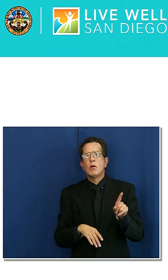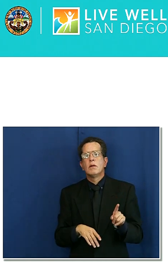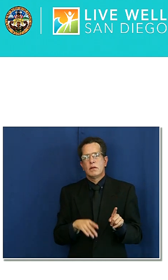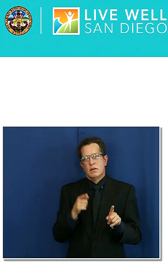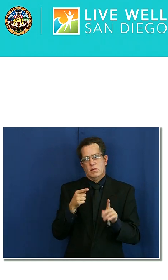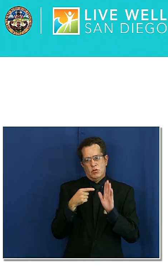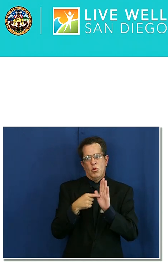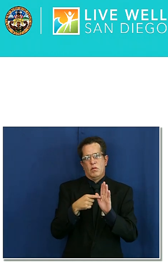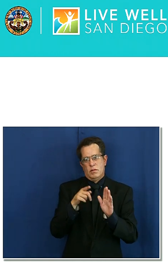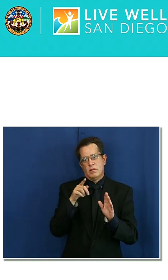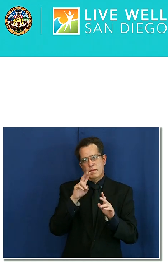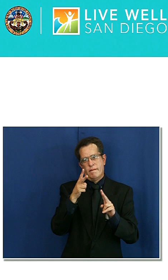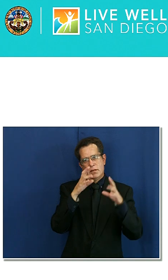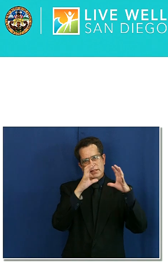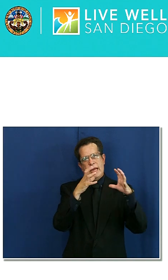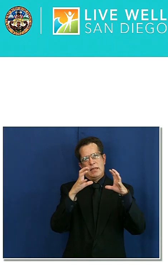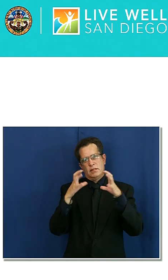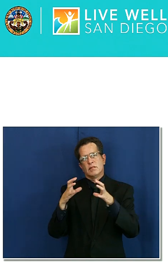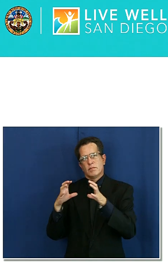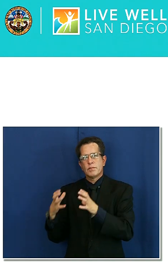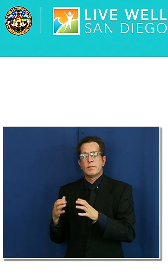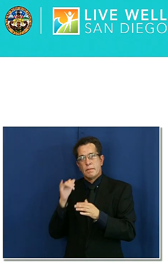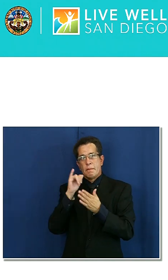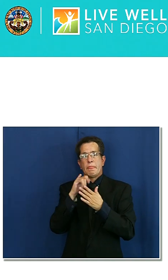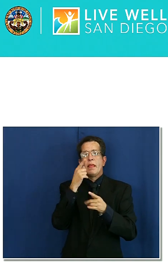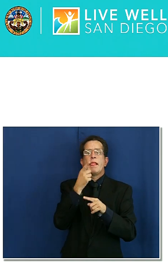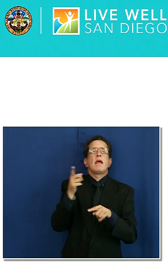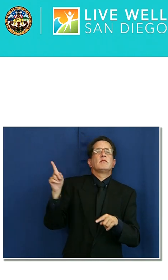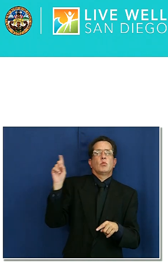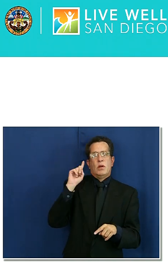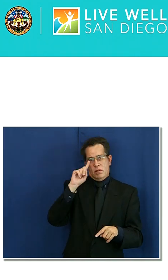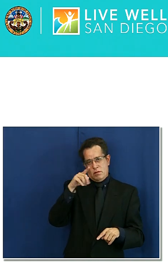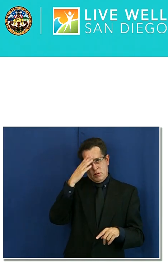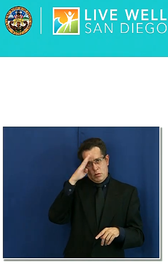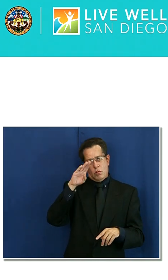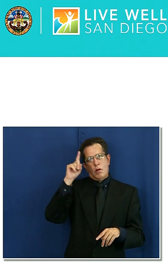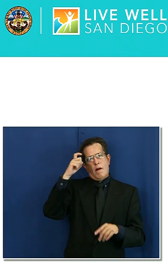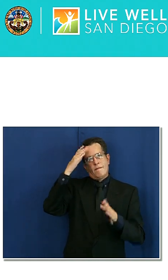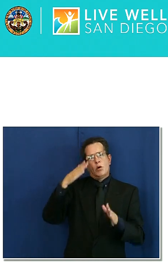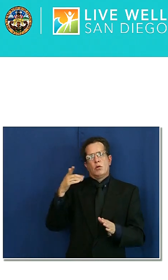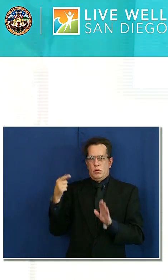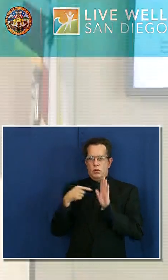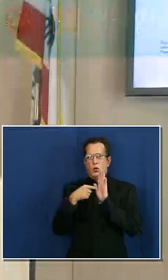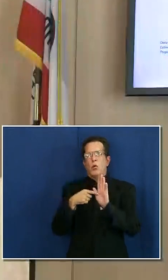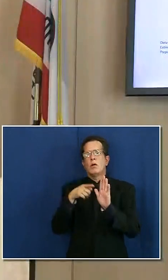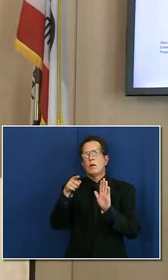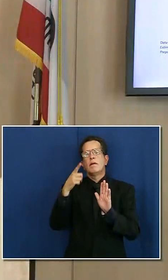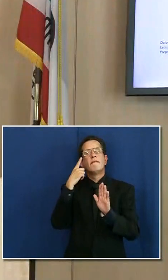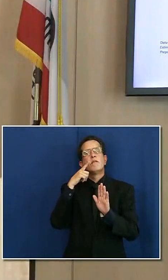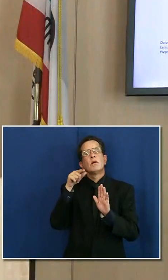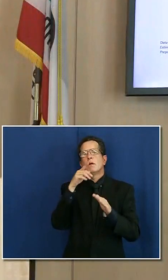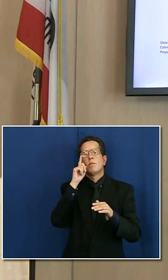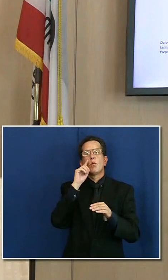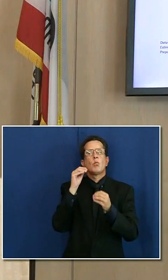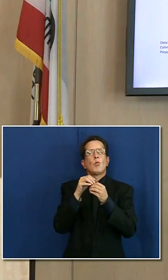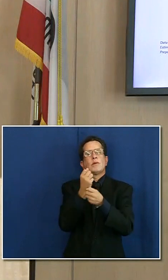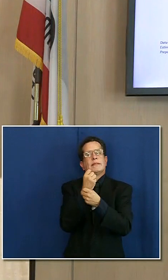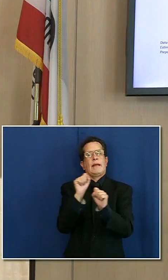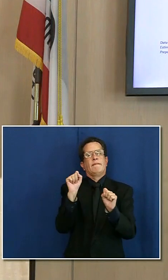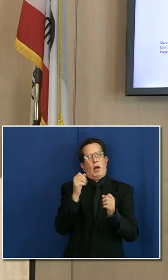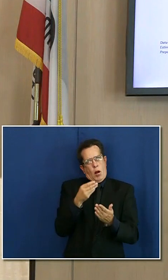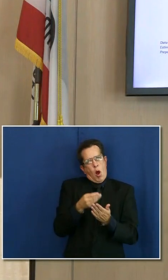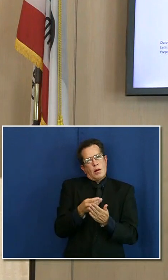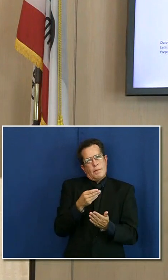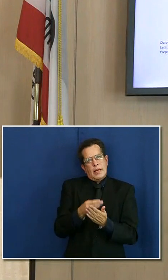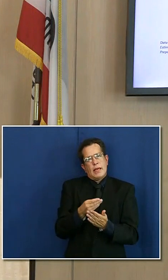setting. Now, last week, everyone is aware that the governor announced the Blueprint for a Safer Economy, which is intended